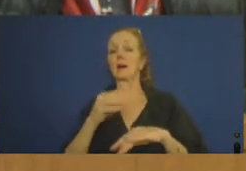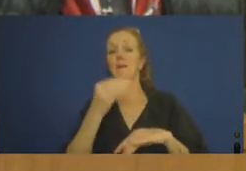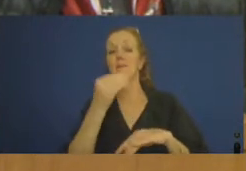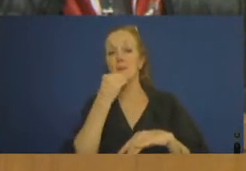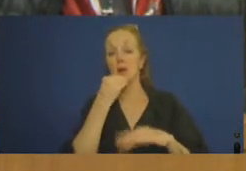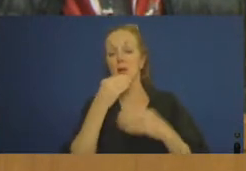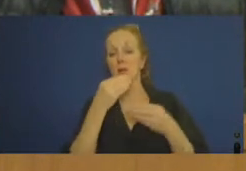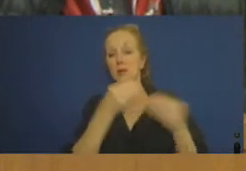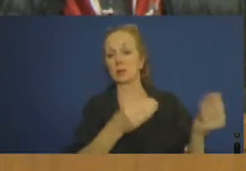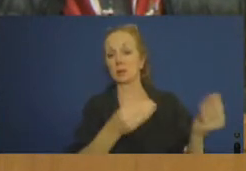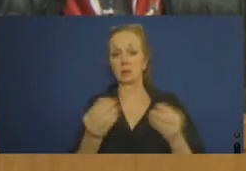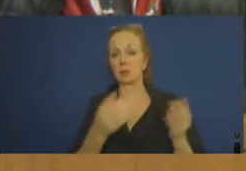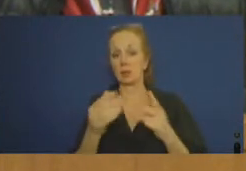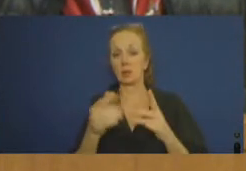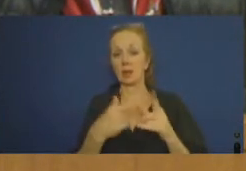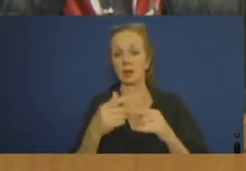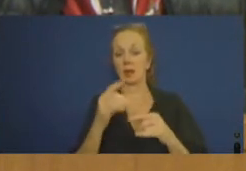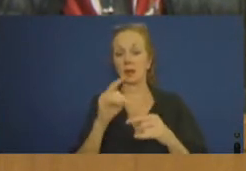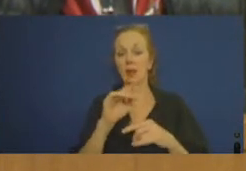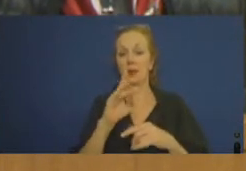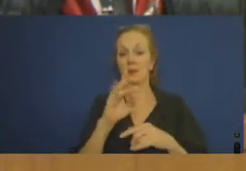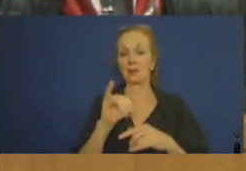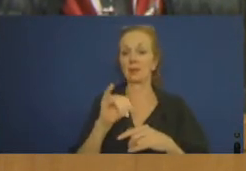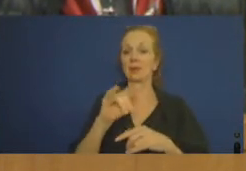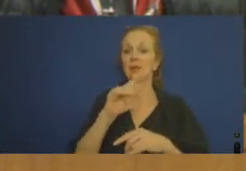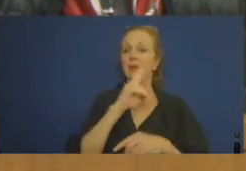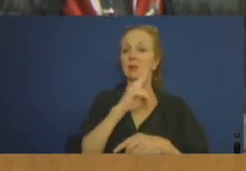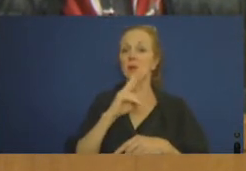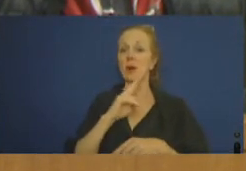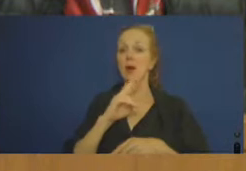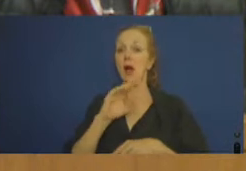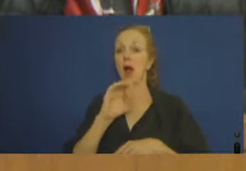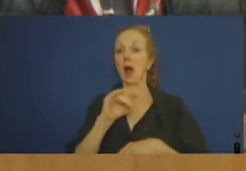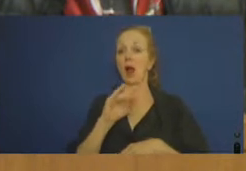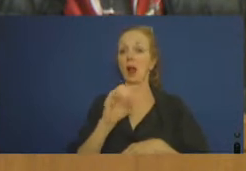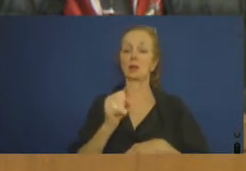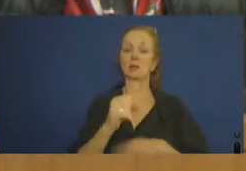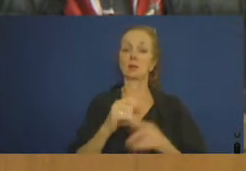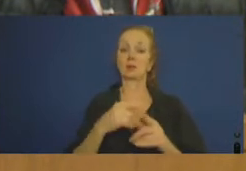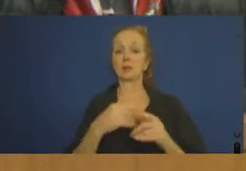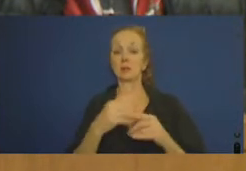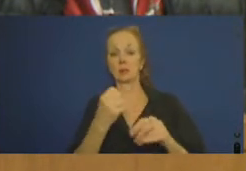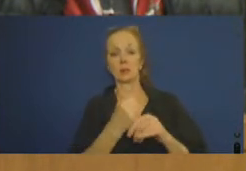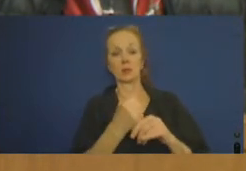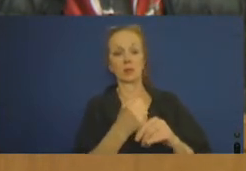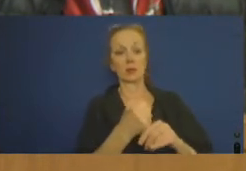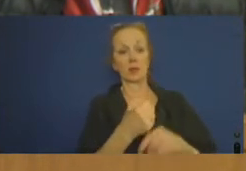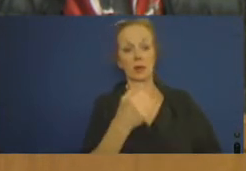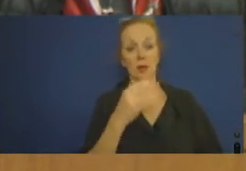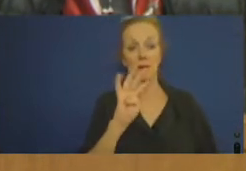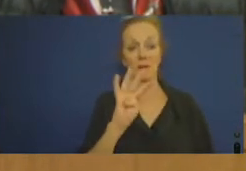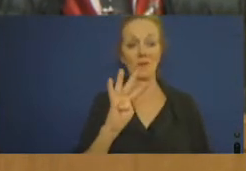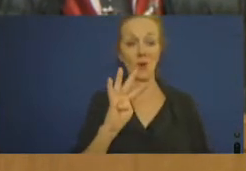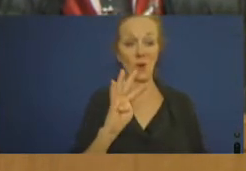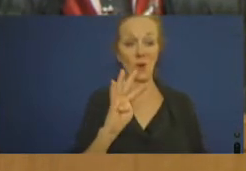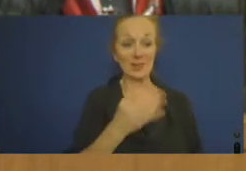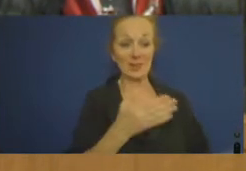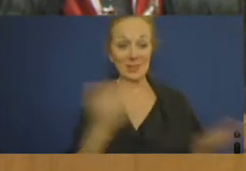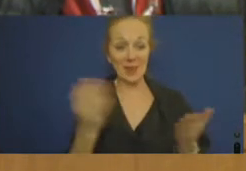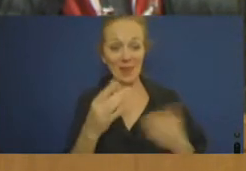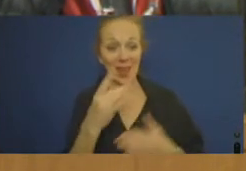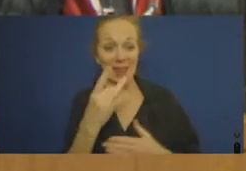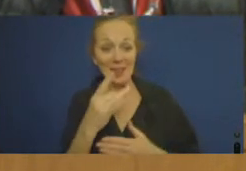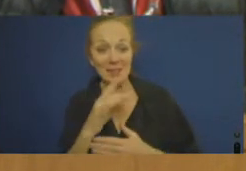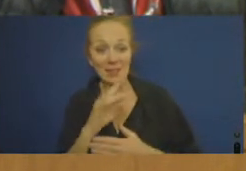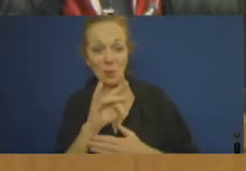and supply chain deliveries. Twin Oaks restaurant Ferns receives 4 deliveries from an 18-wheeler from